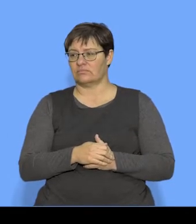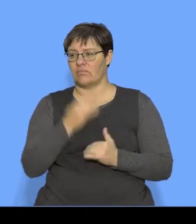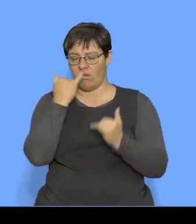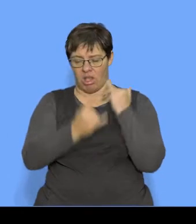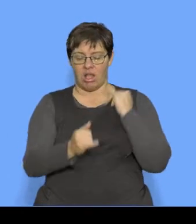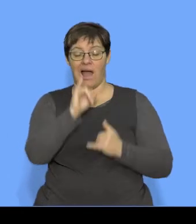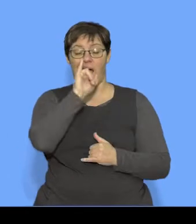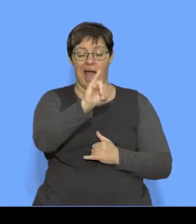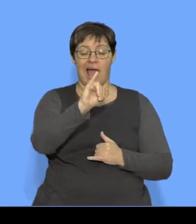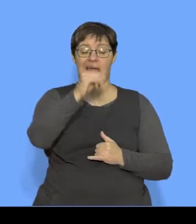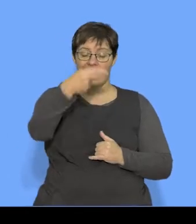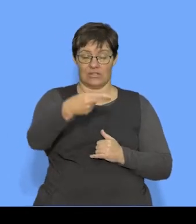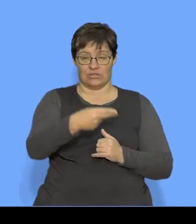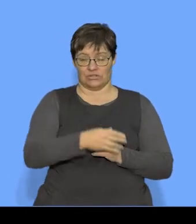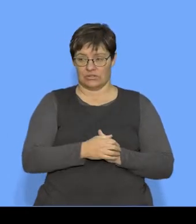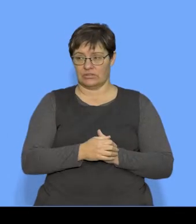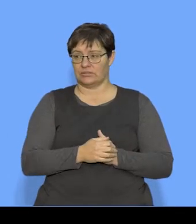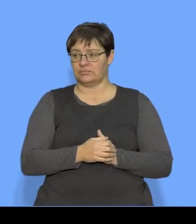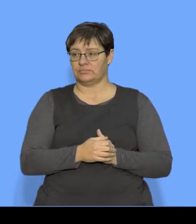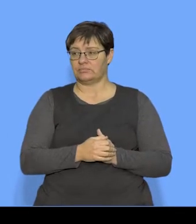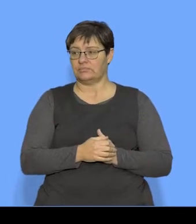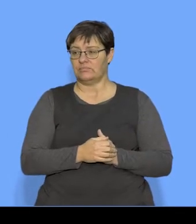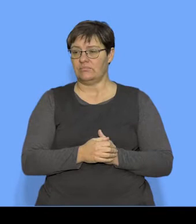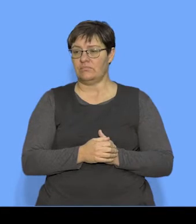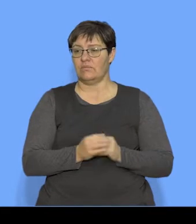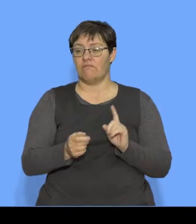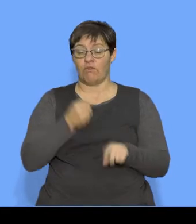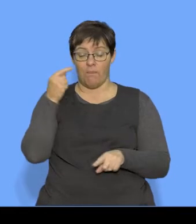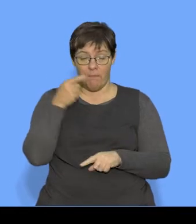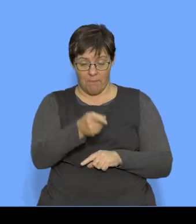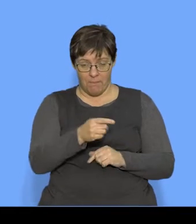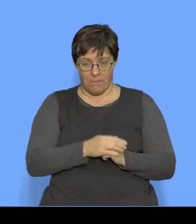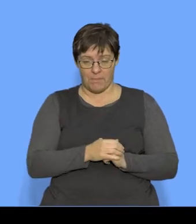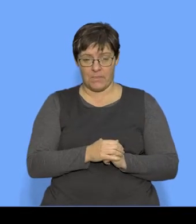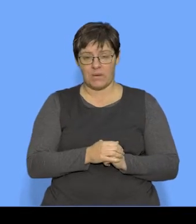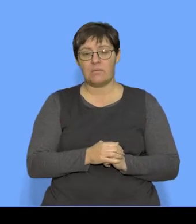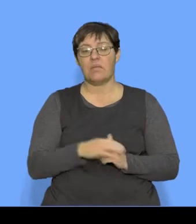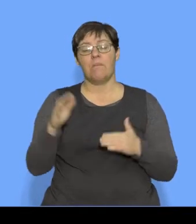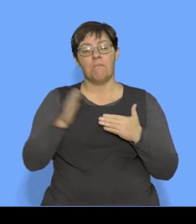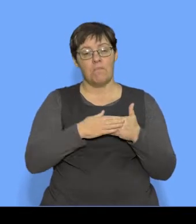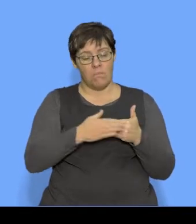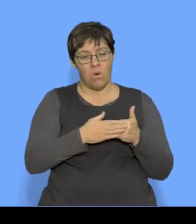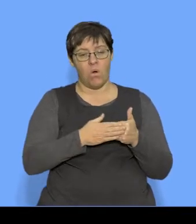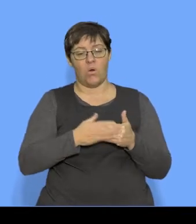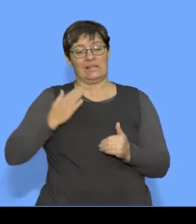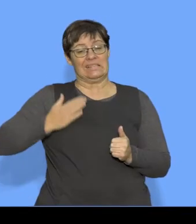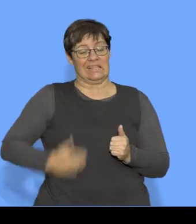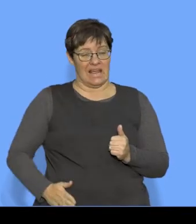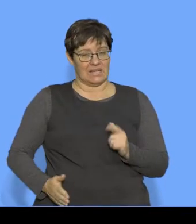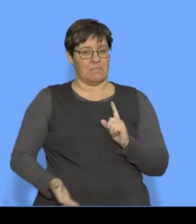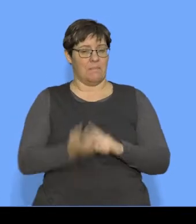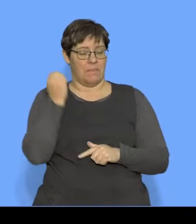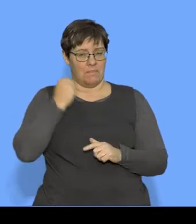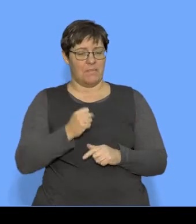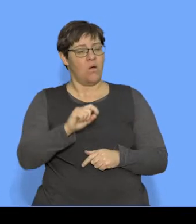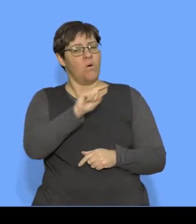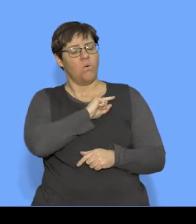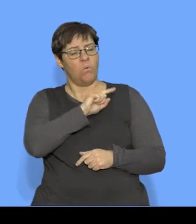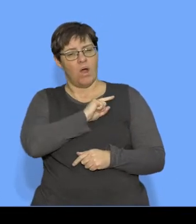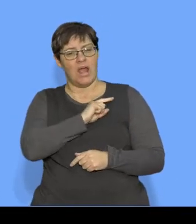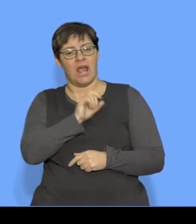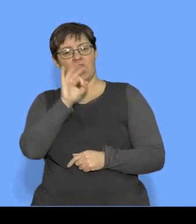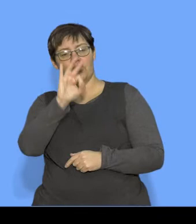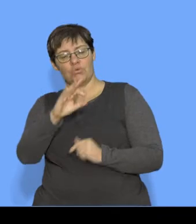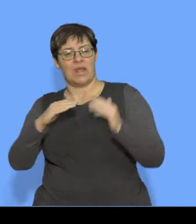IF, IH. And then from there, I can use one more side that I can find, because I